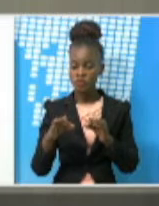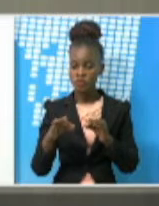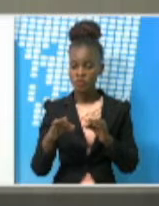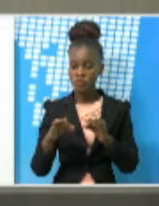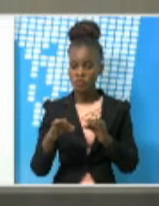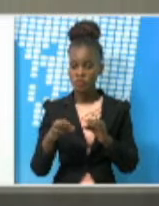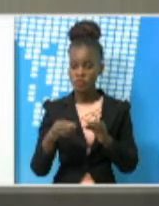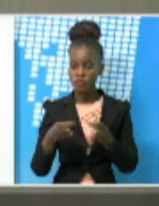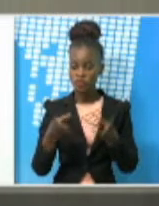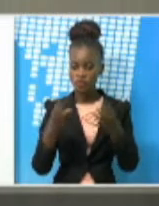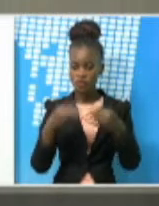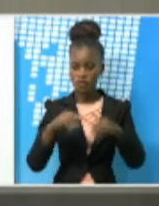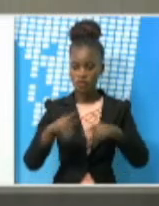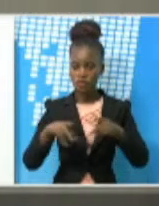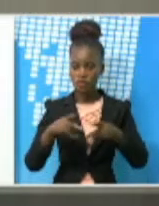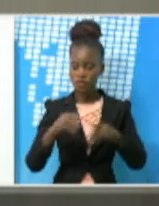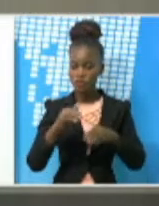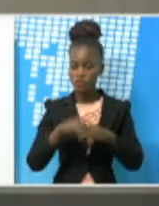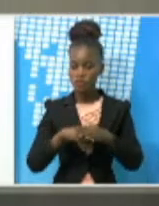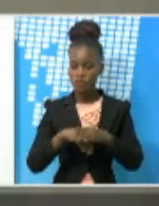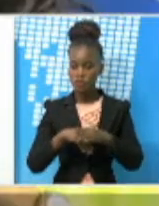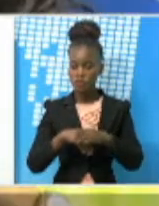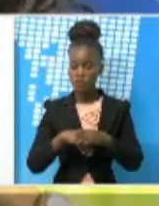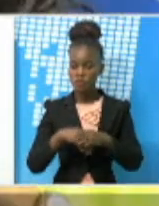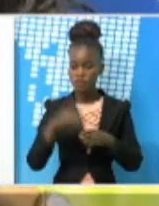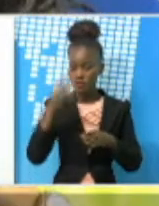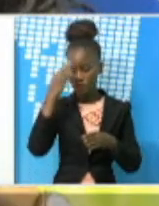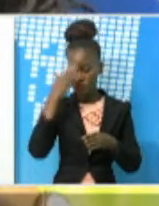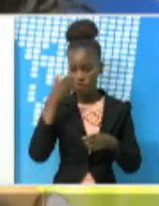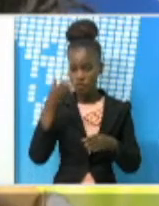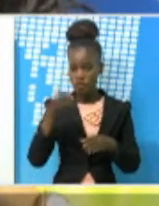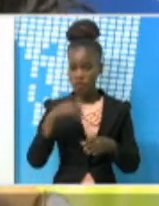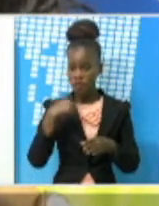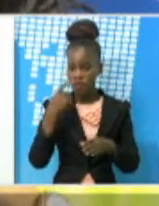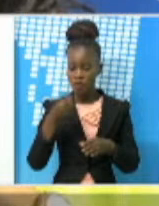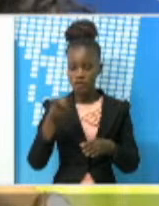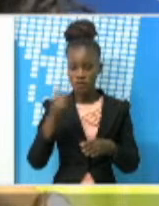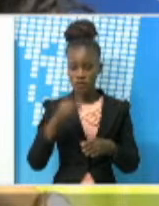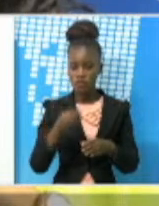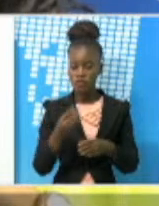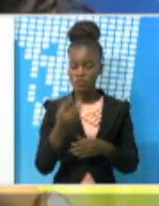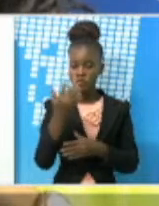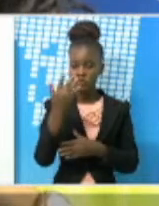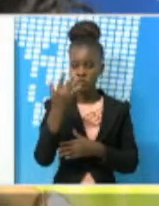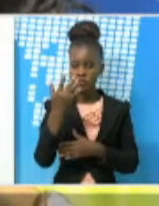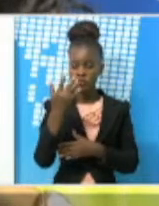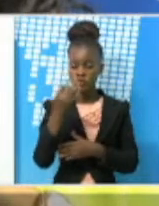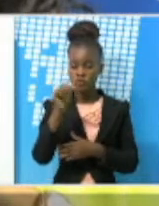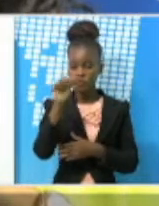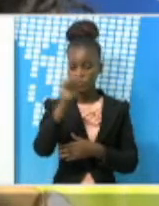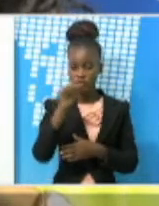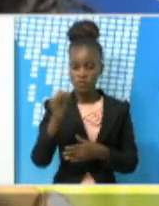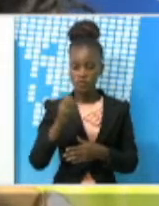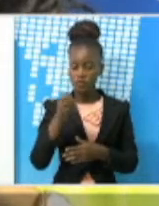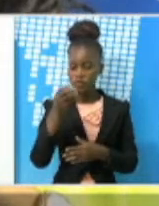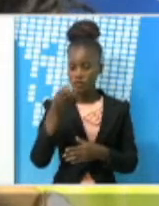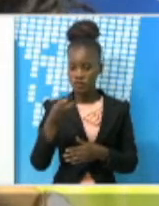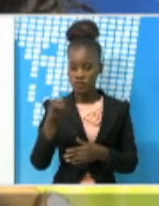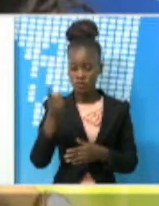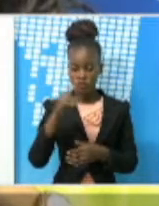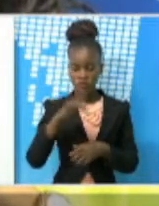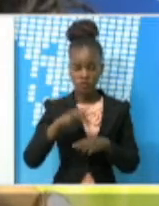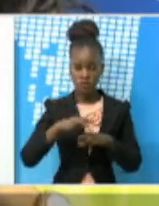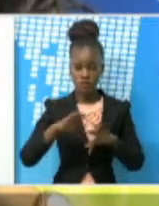employ people in the factory, but remember there are people who have plantations. So all that is employment, and that is how the